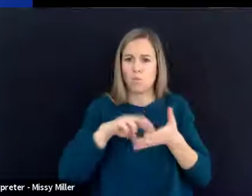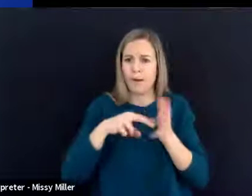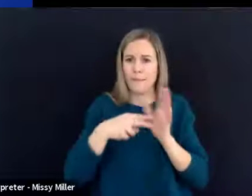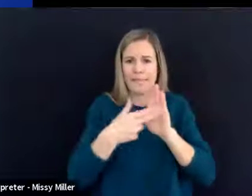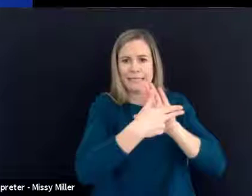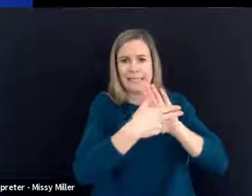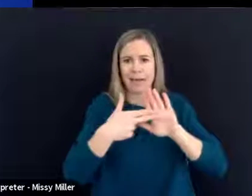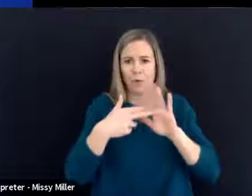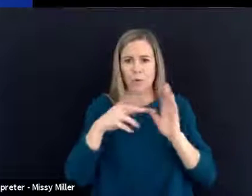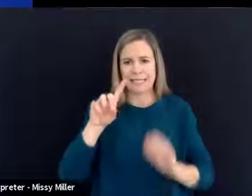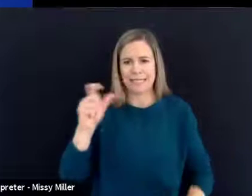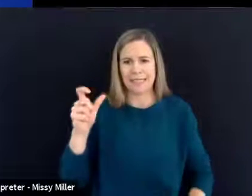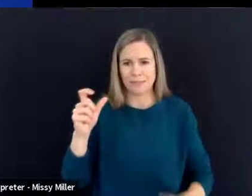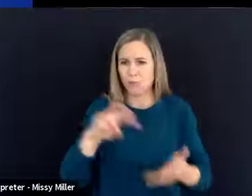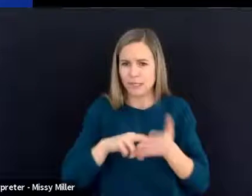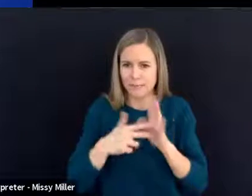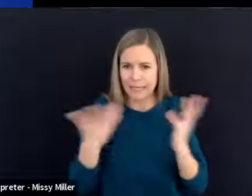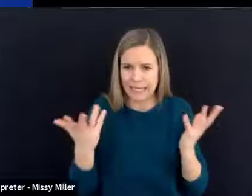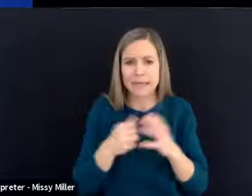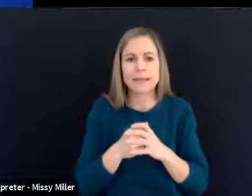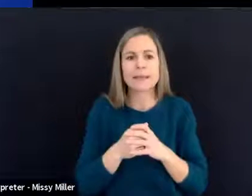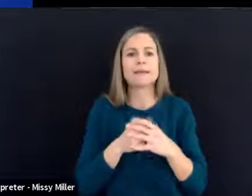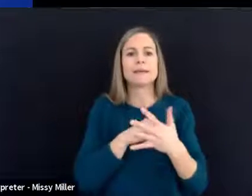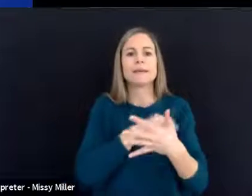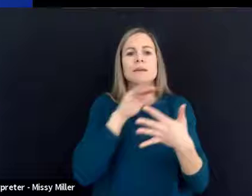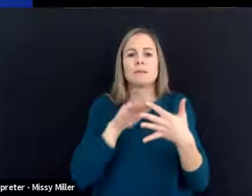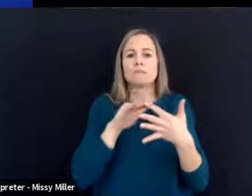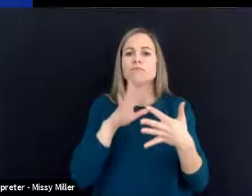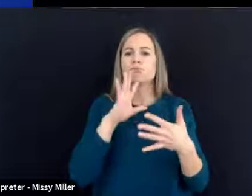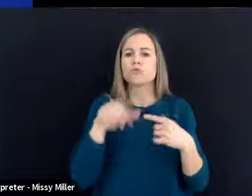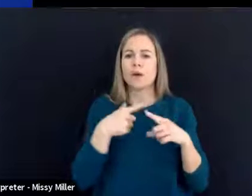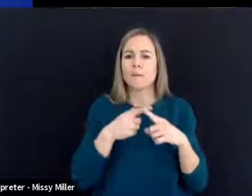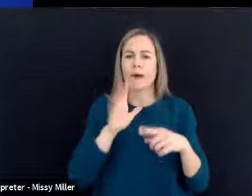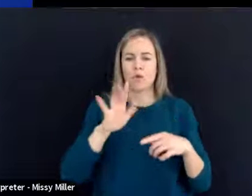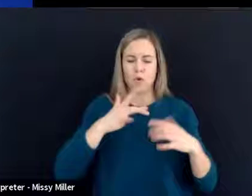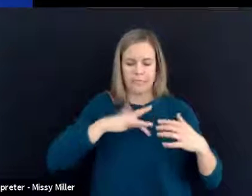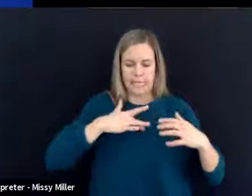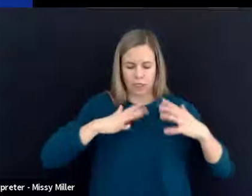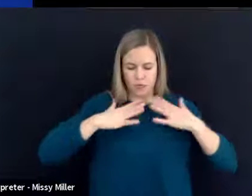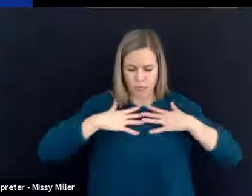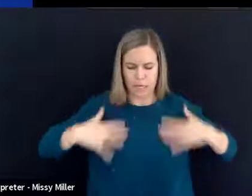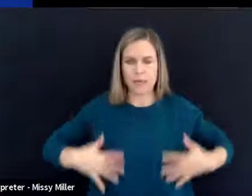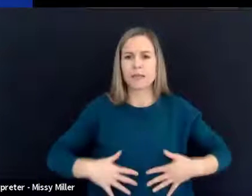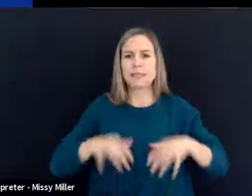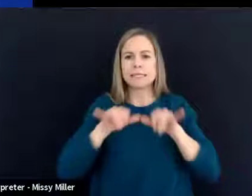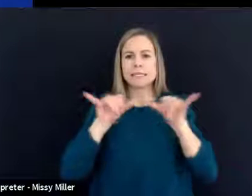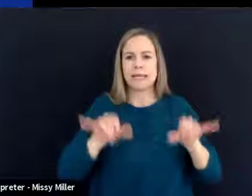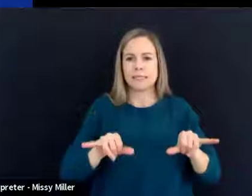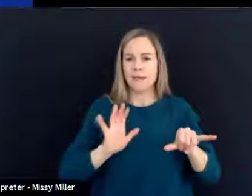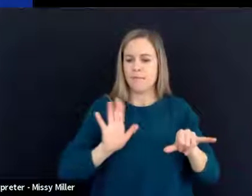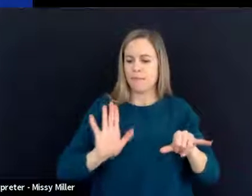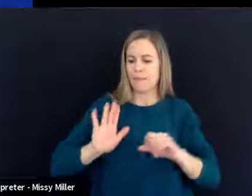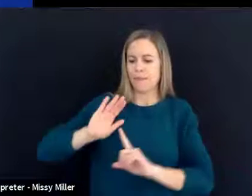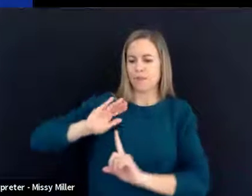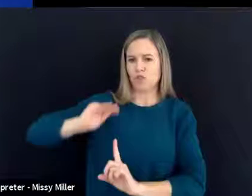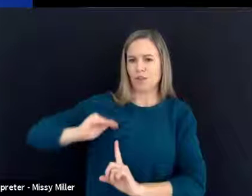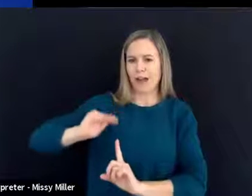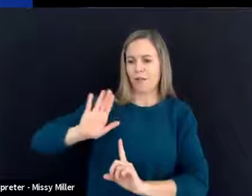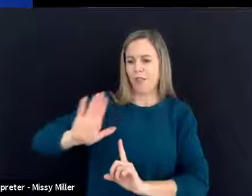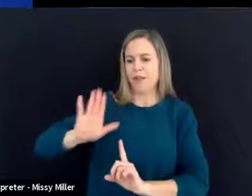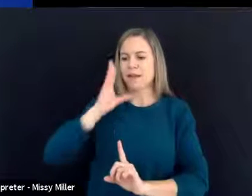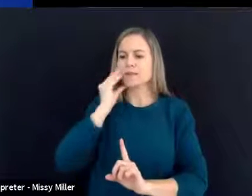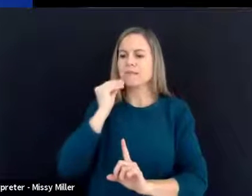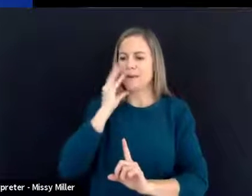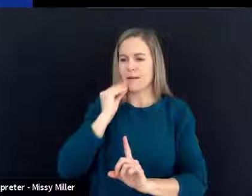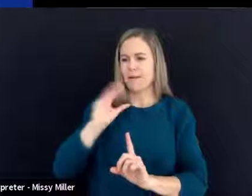and features. We're going to talk about sensory systems and how the child experiences the world. And